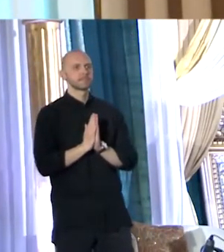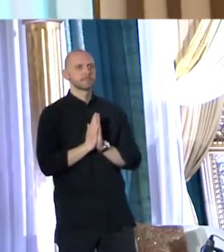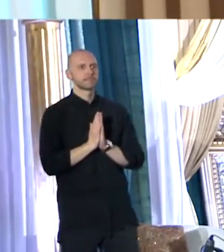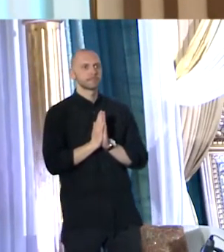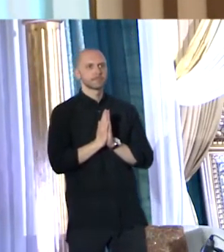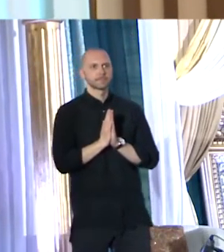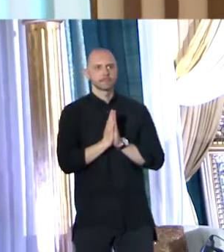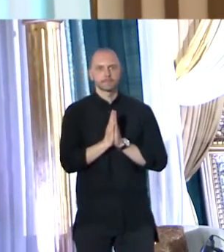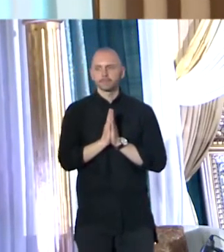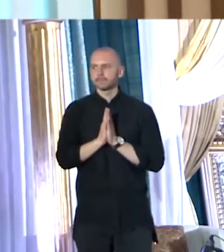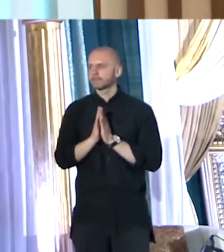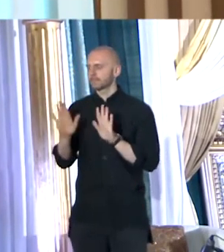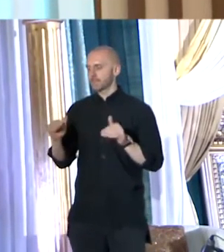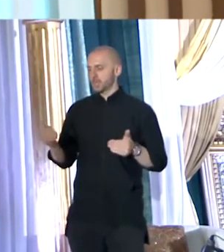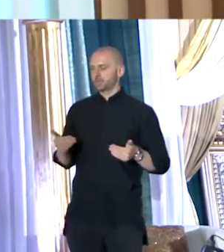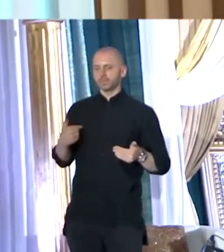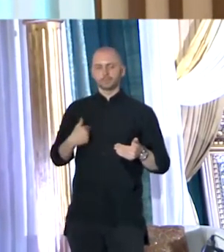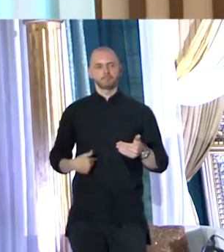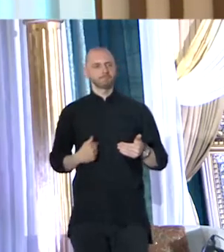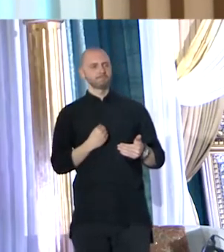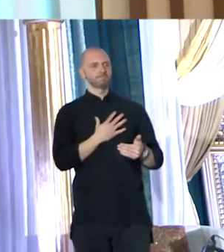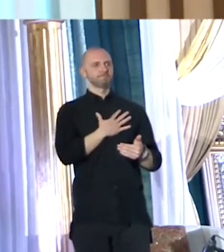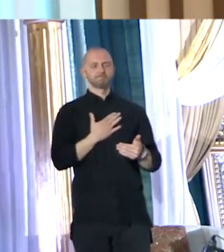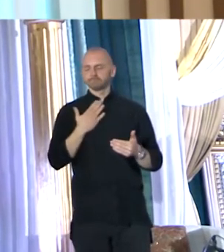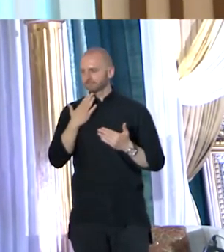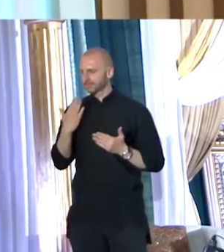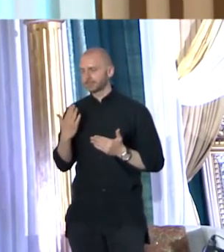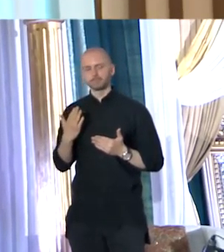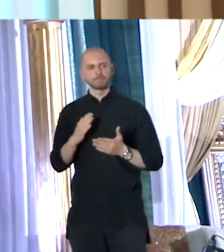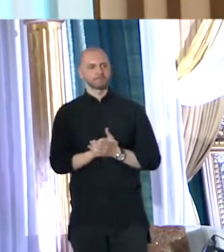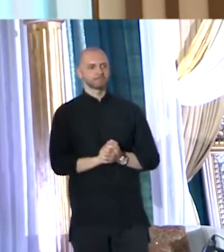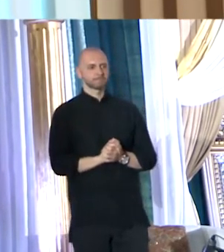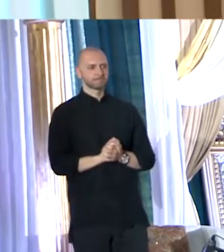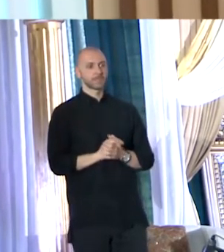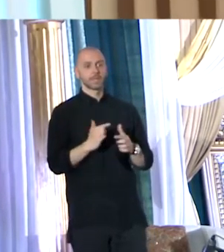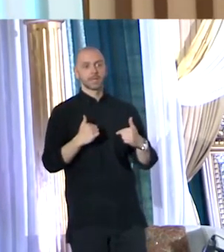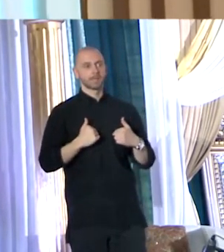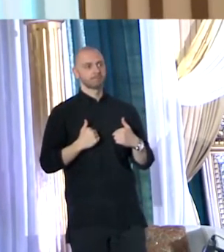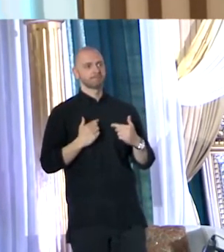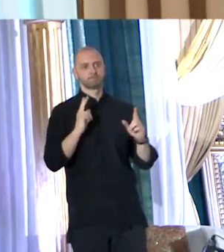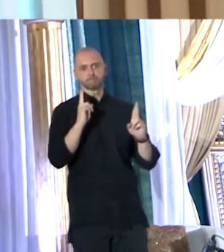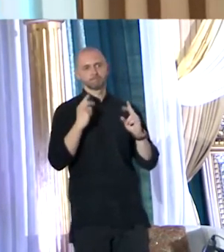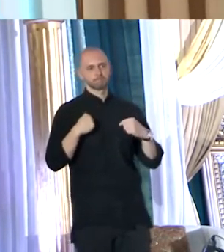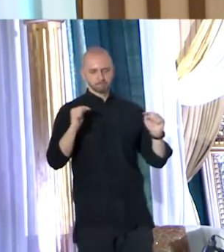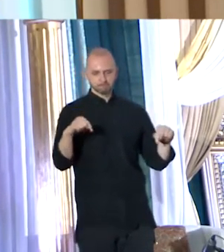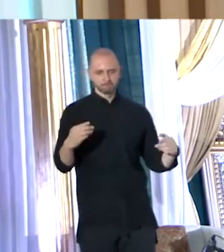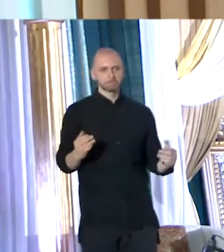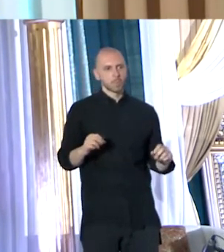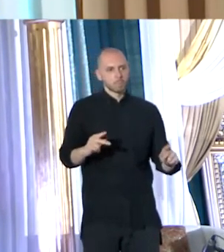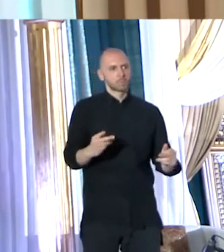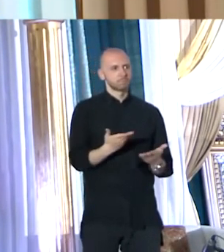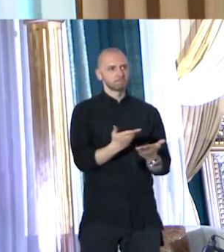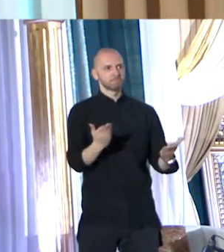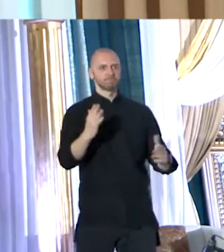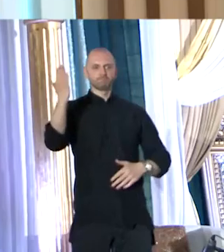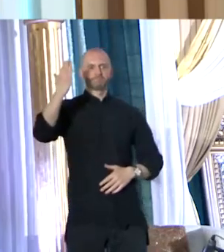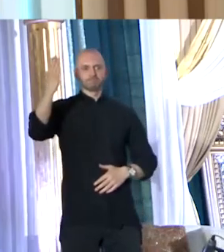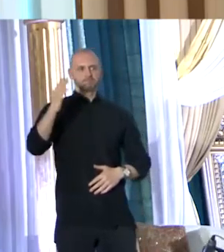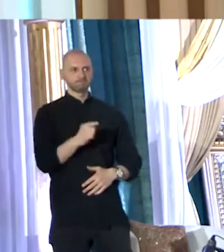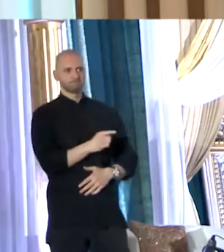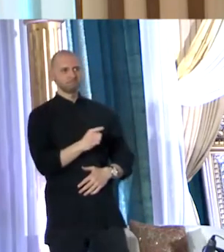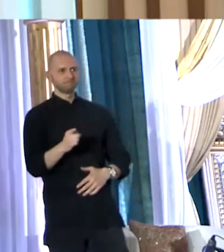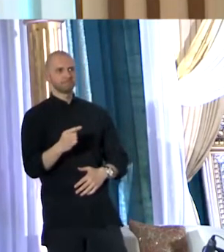Thank you, Kathy, for the kind introduction. Good afternoon. Very pleased to have the opportunity to speak with you all this afternoon.